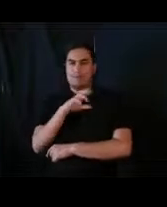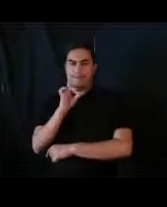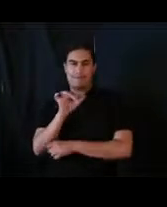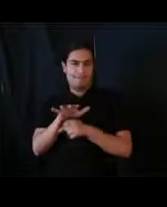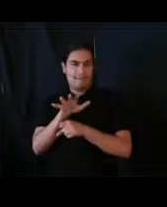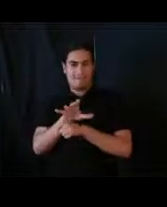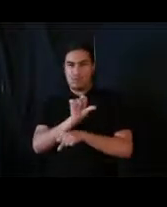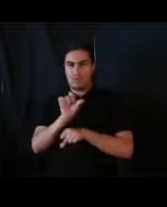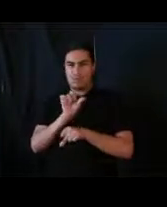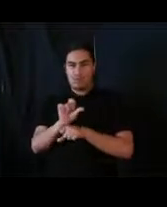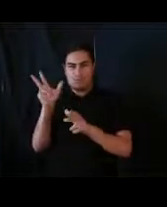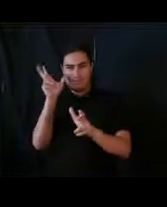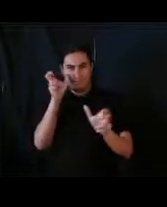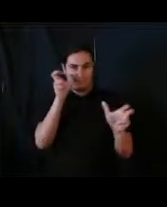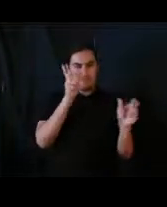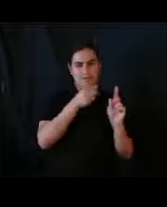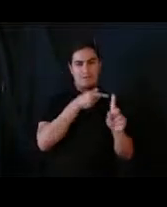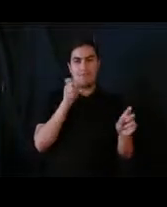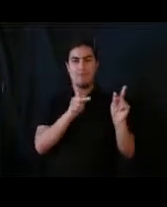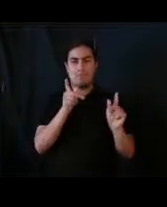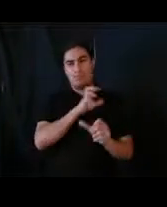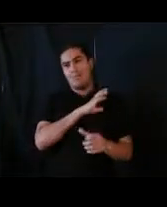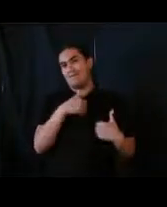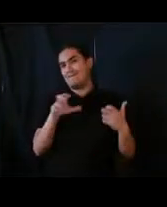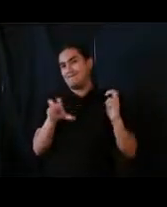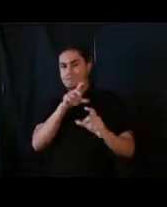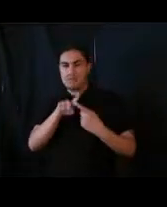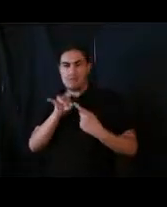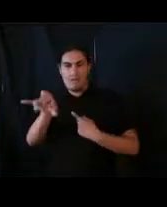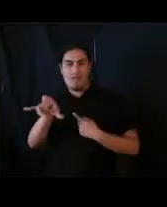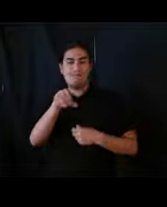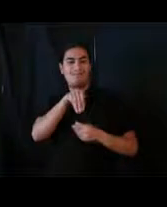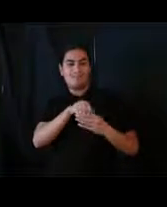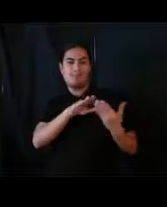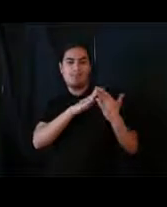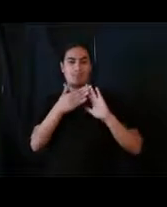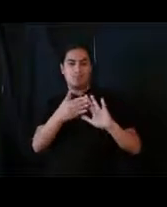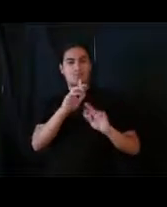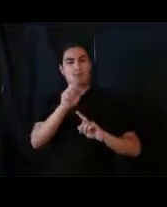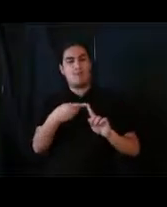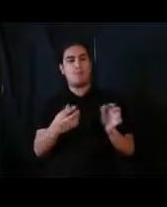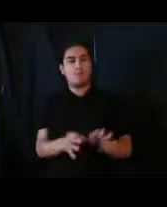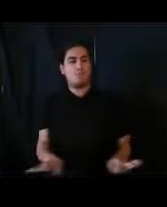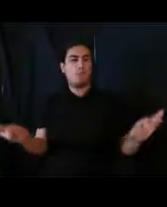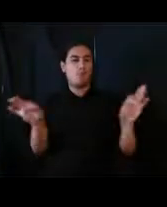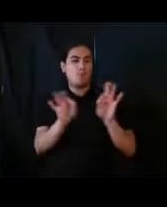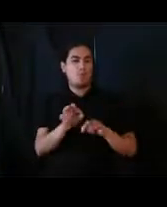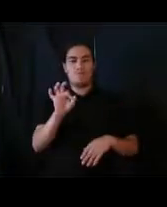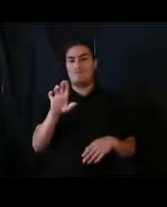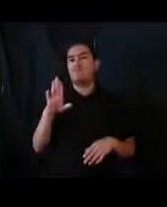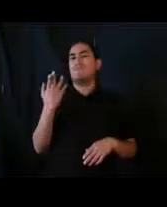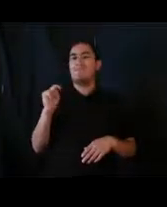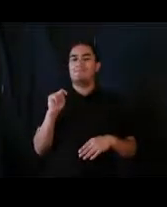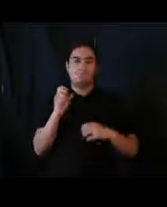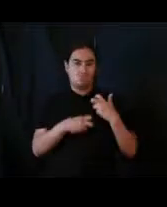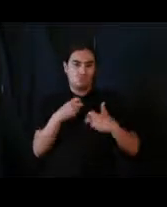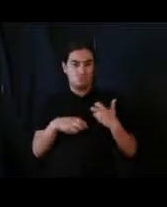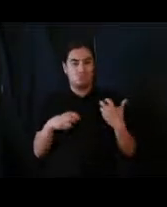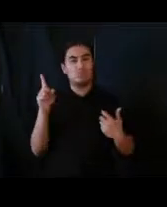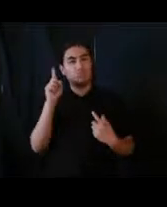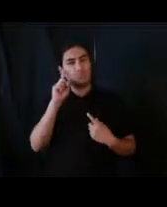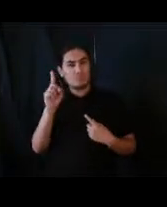hearing from the stakeholders who have concerns in the community about port and freight issues so it's going to